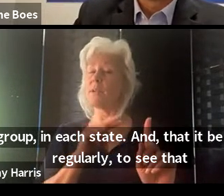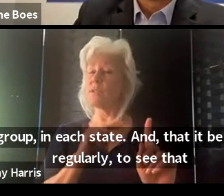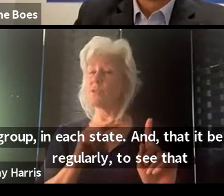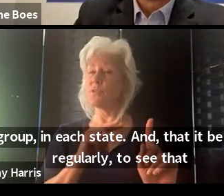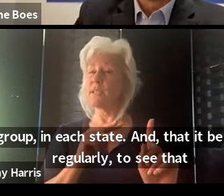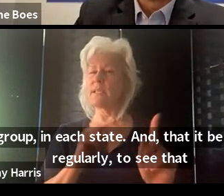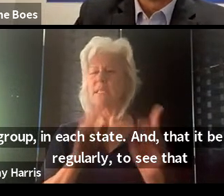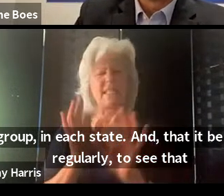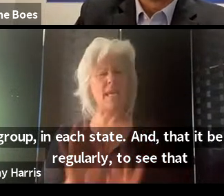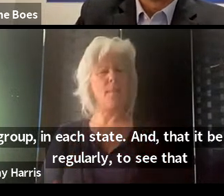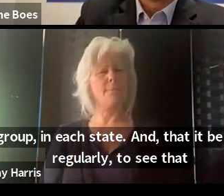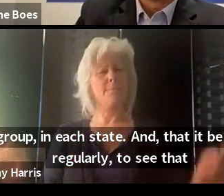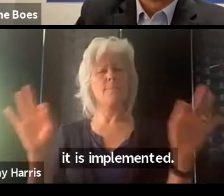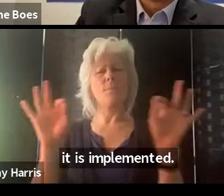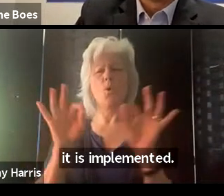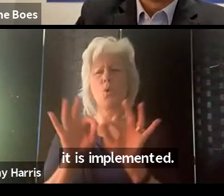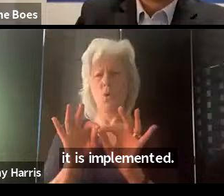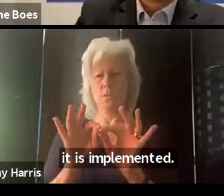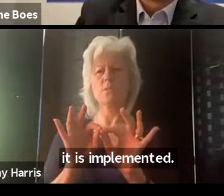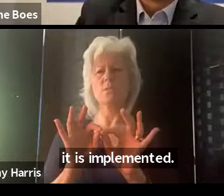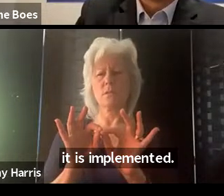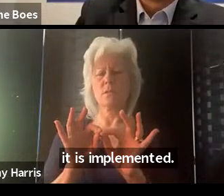very important. And I think